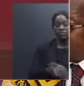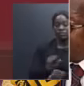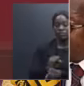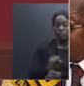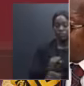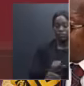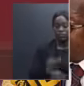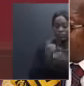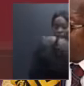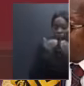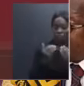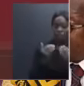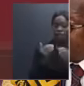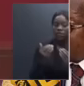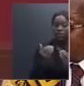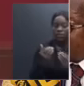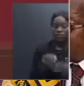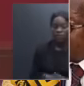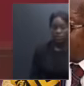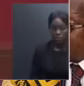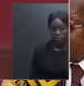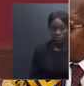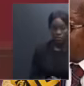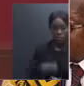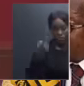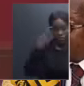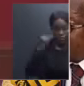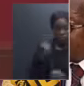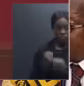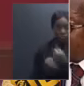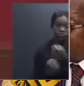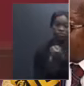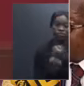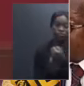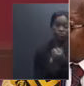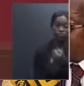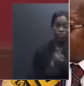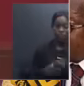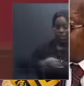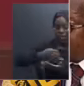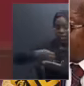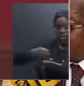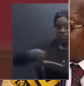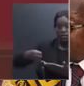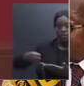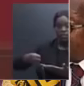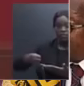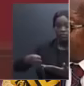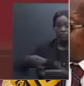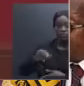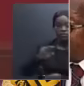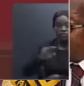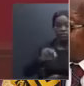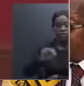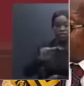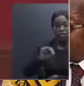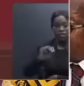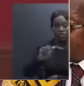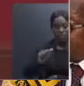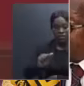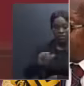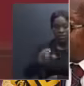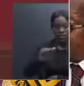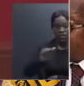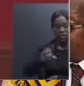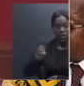I thank you in advance for your cooperation. Signed, Nana